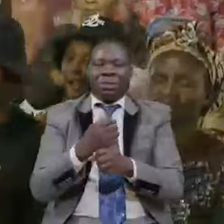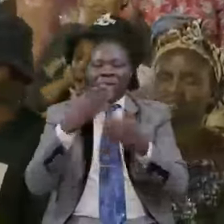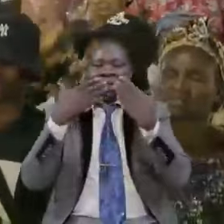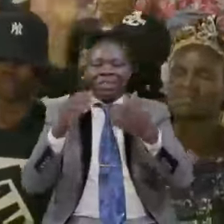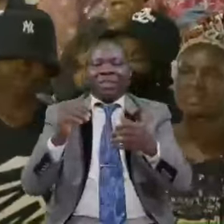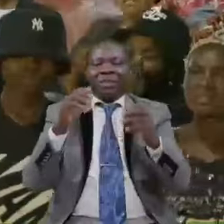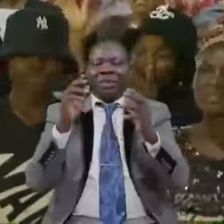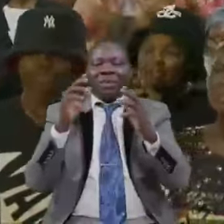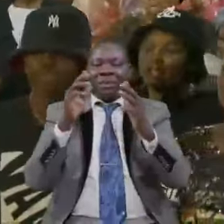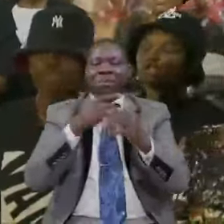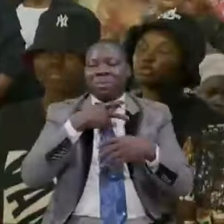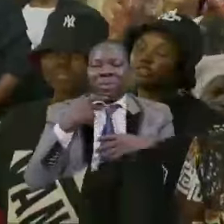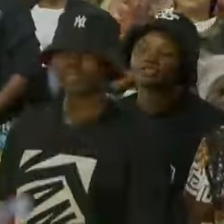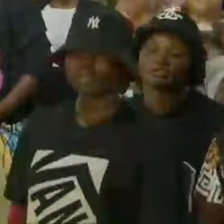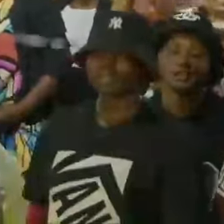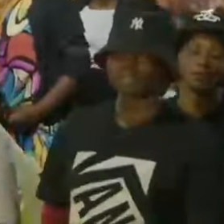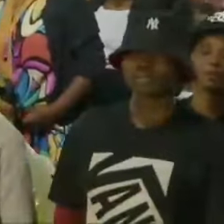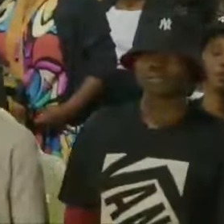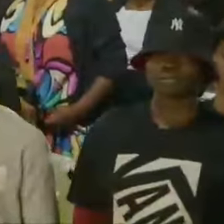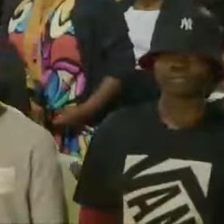Everybody praise the Lord.